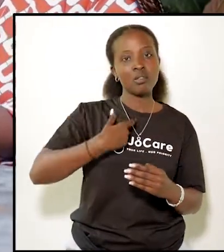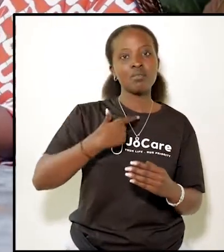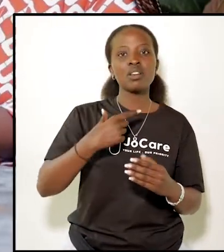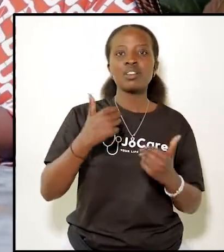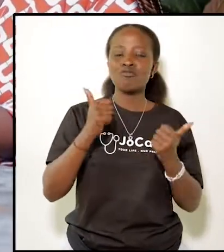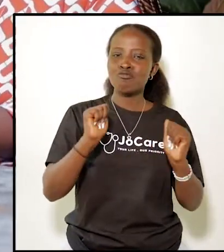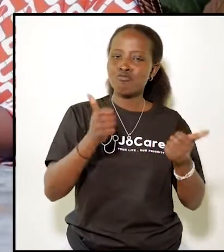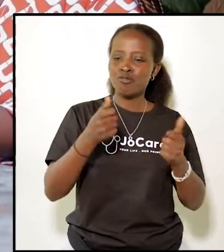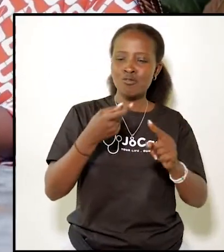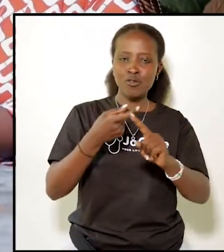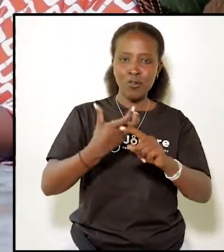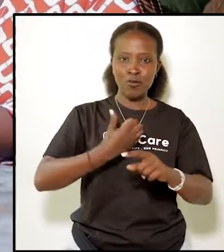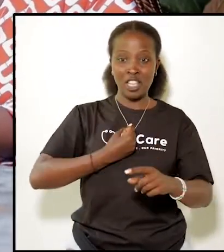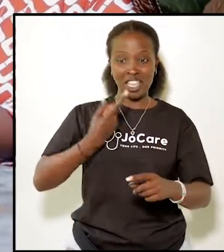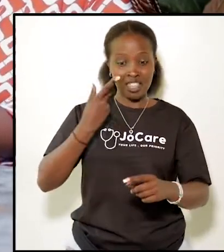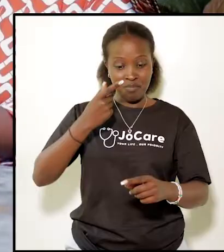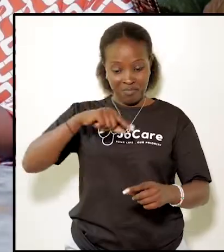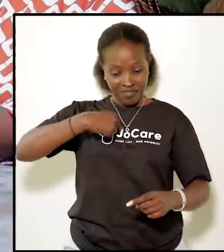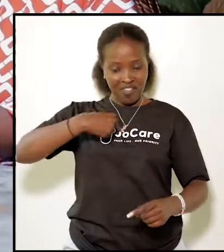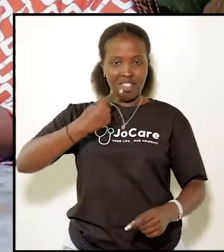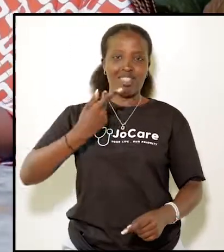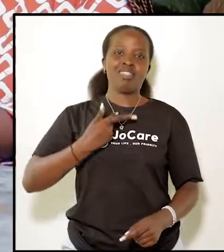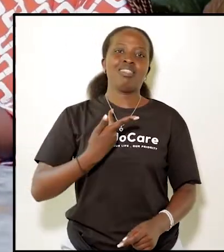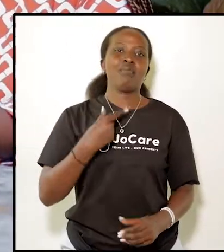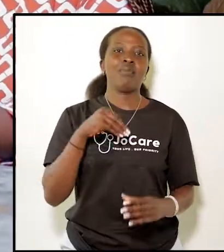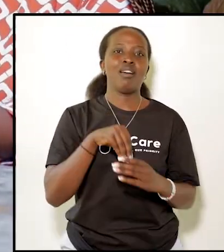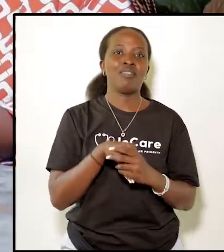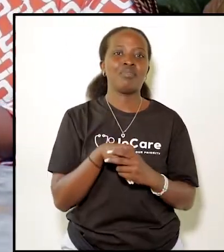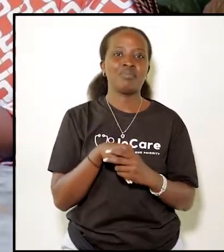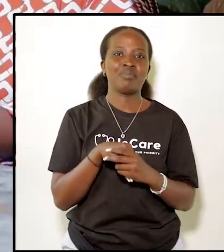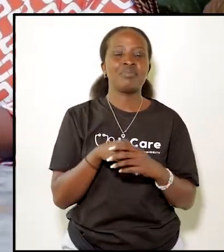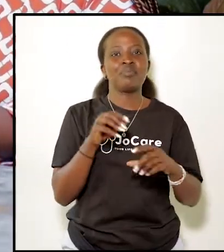it is good for you, Yes. even for me.